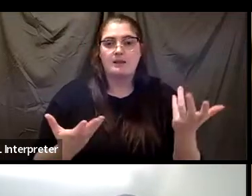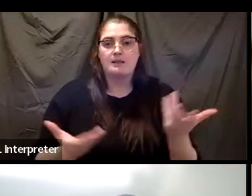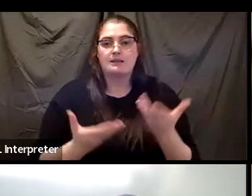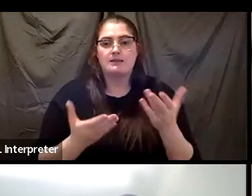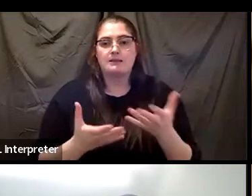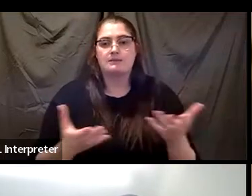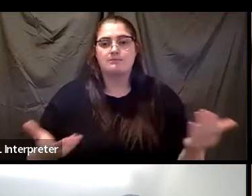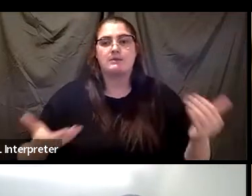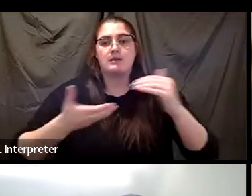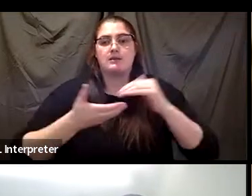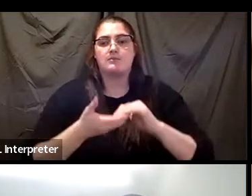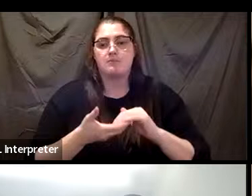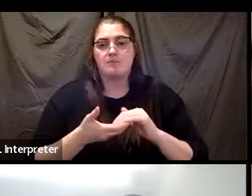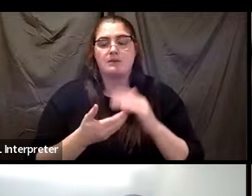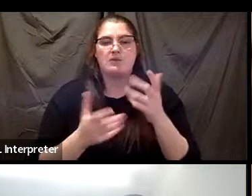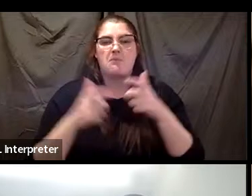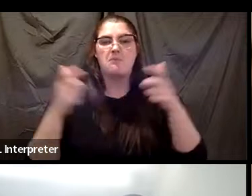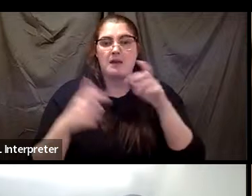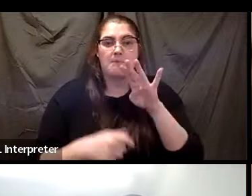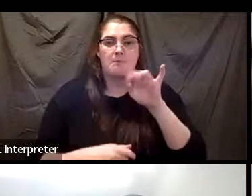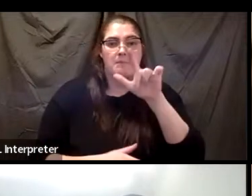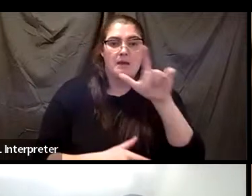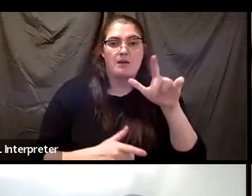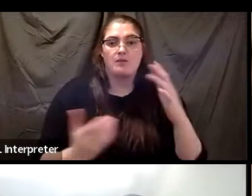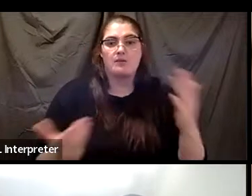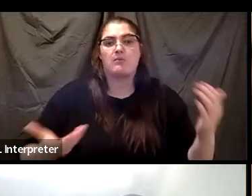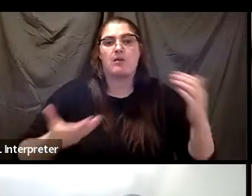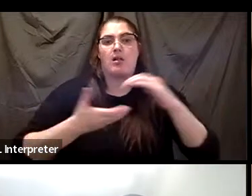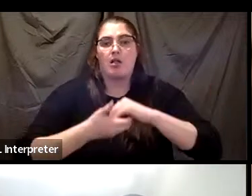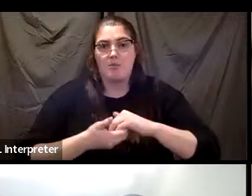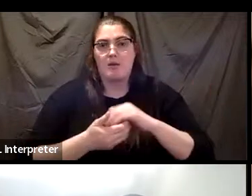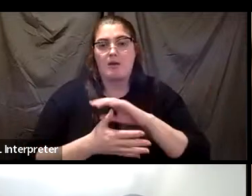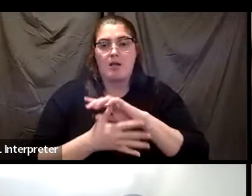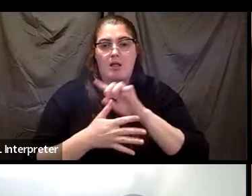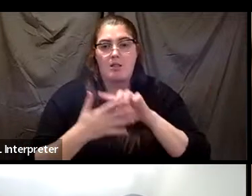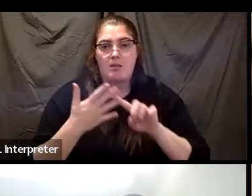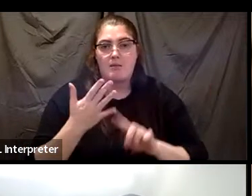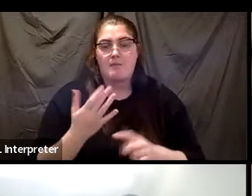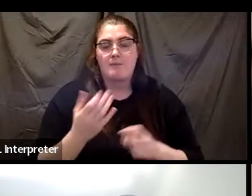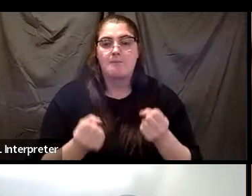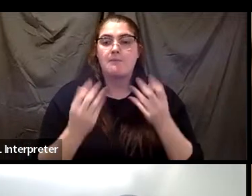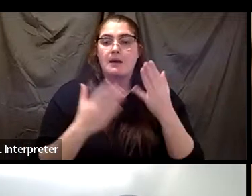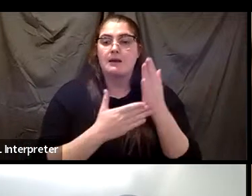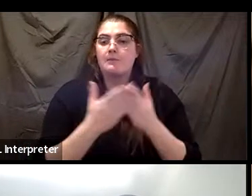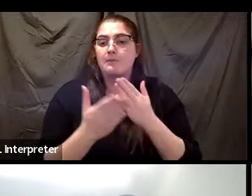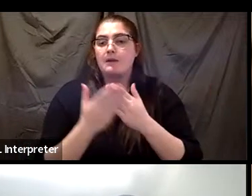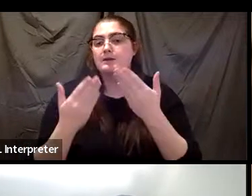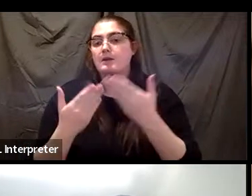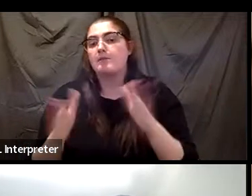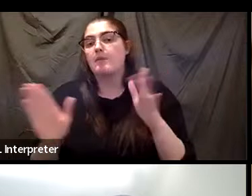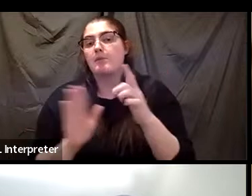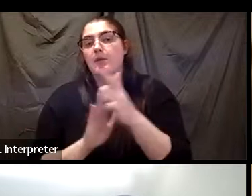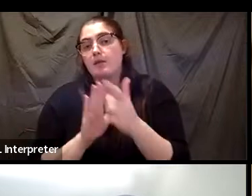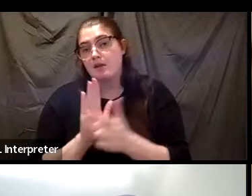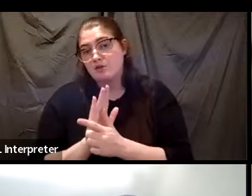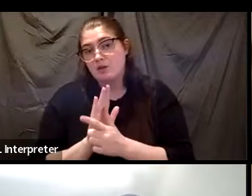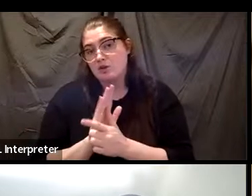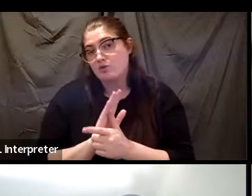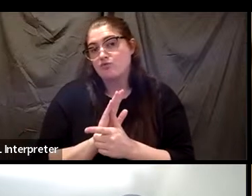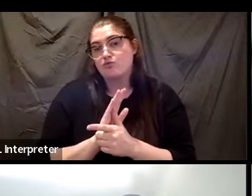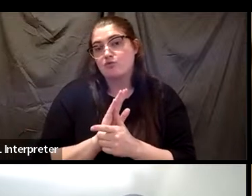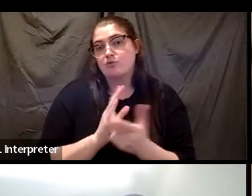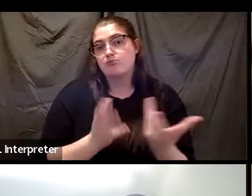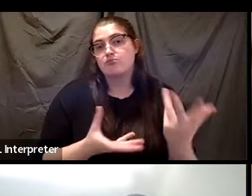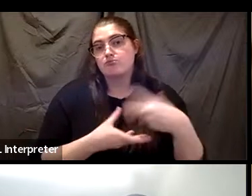than, this was a large bill that was combining a number of dozen of pieces of public legislation into